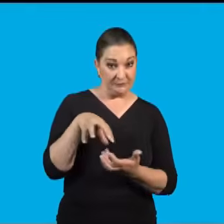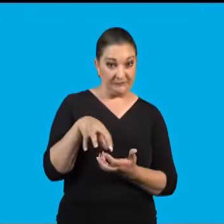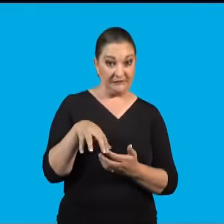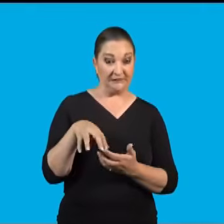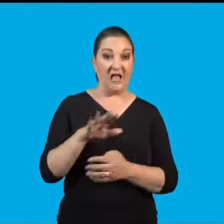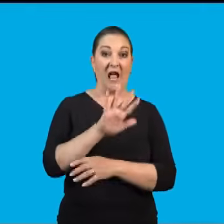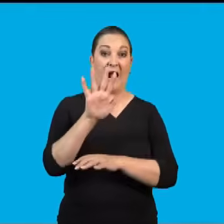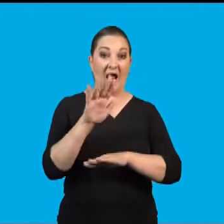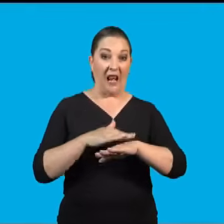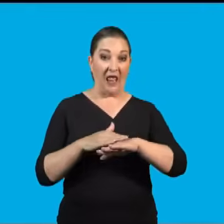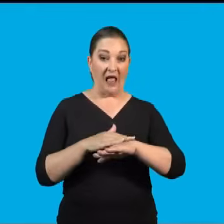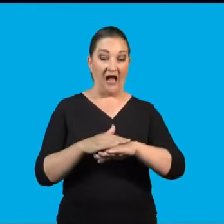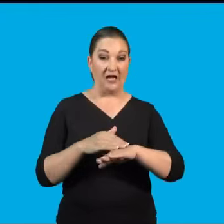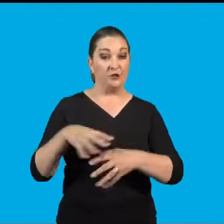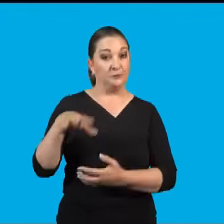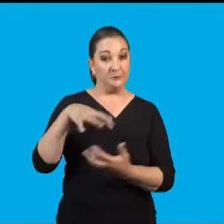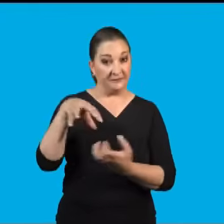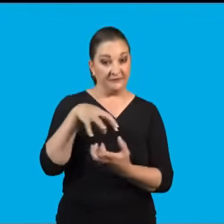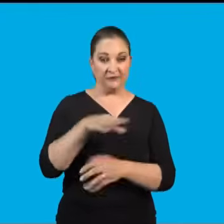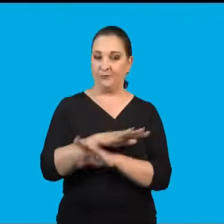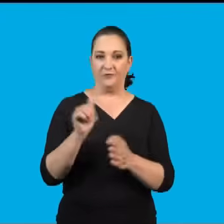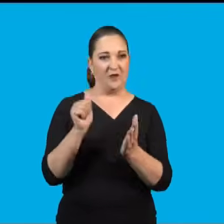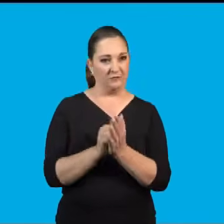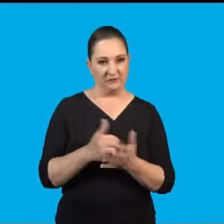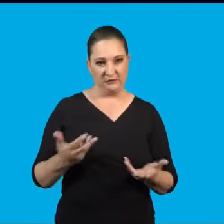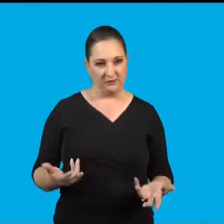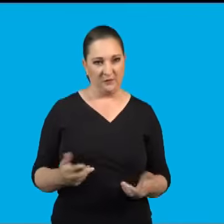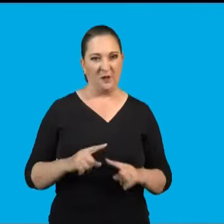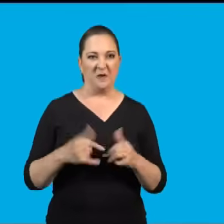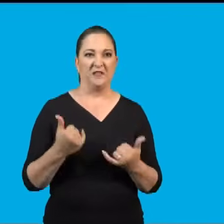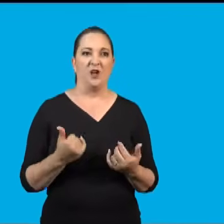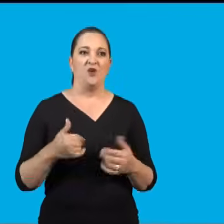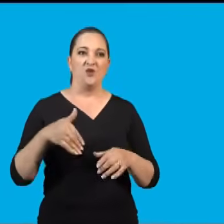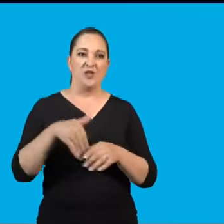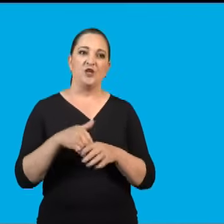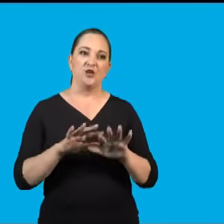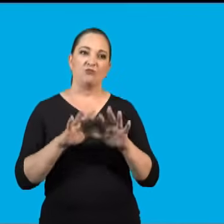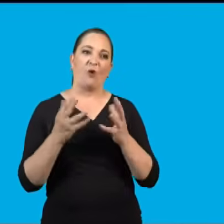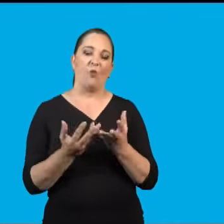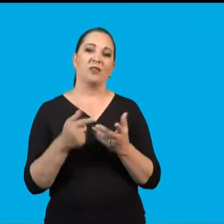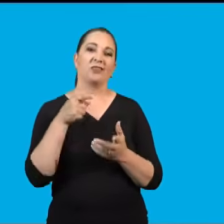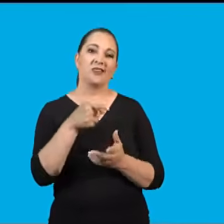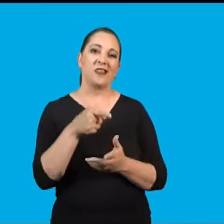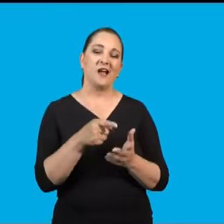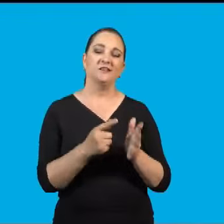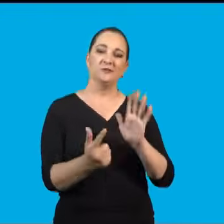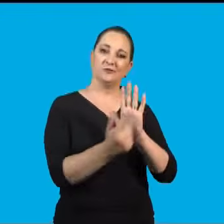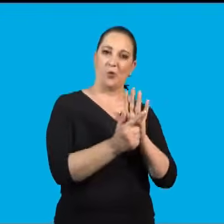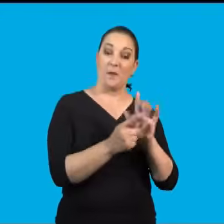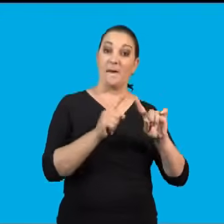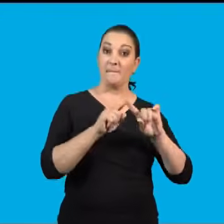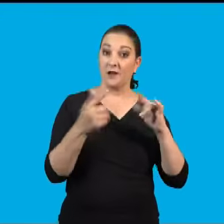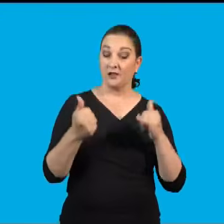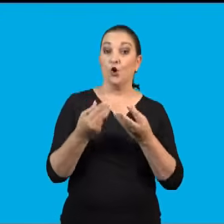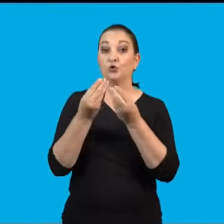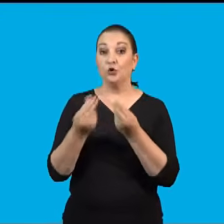line, to present a new image of reformism or change to the world. So if you look at the